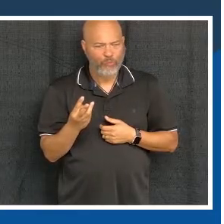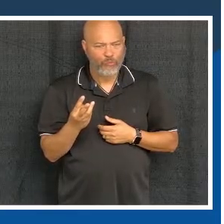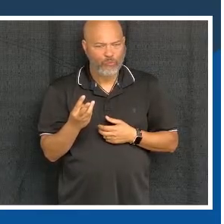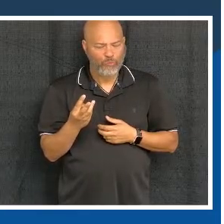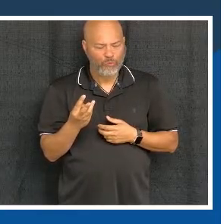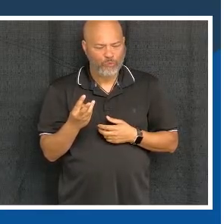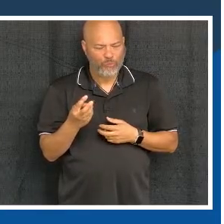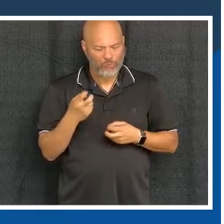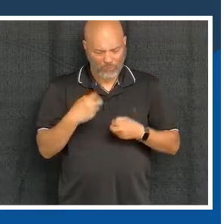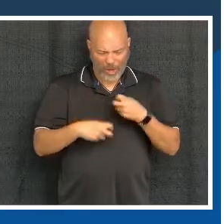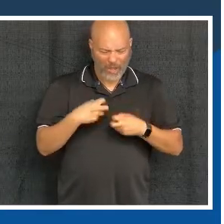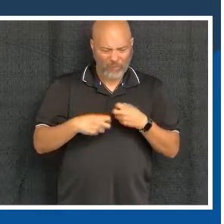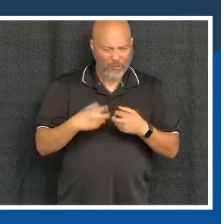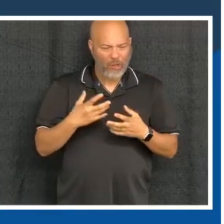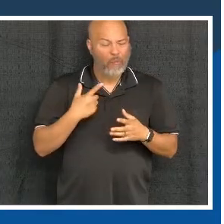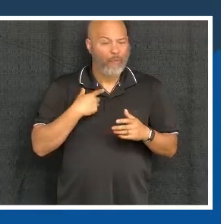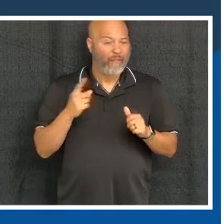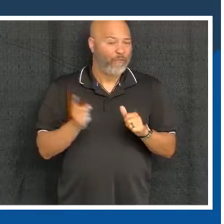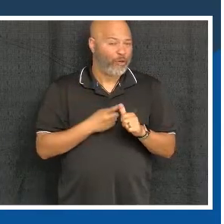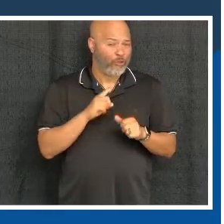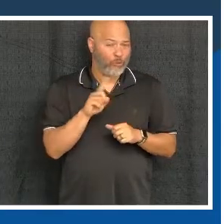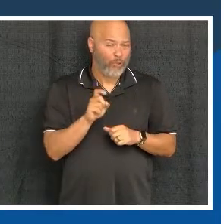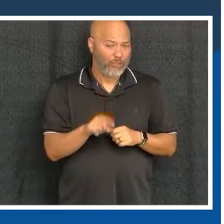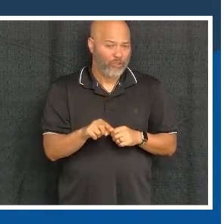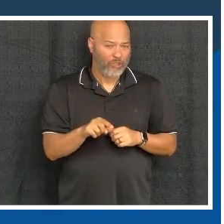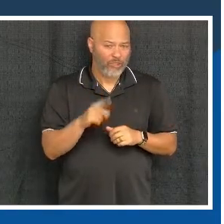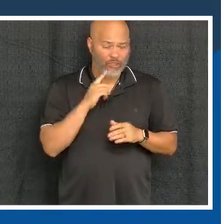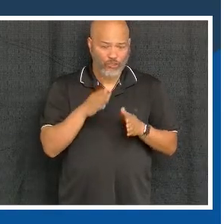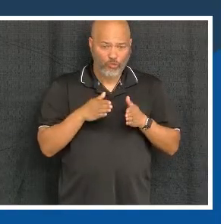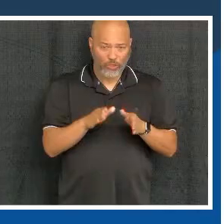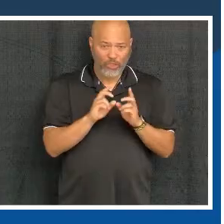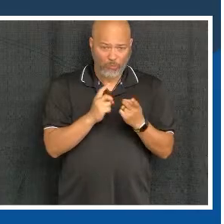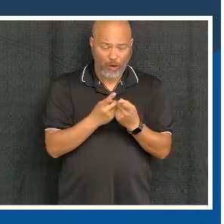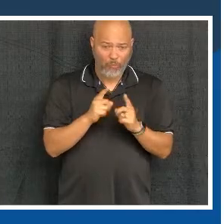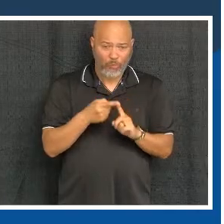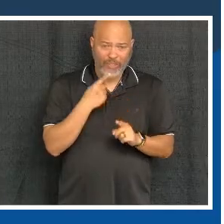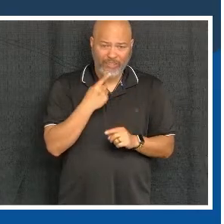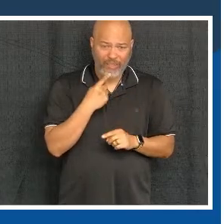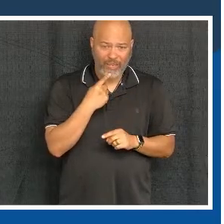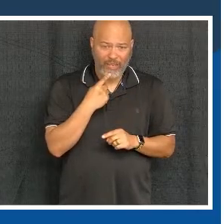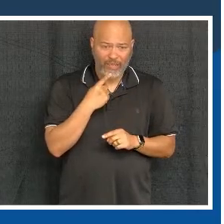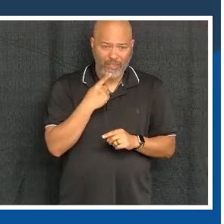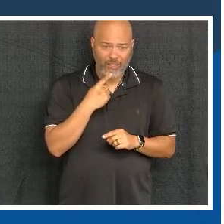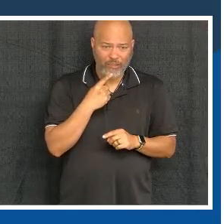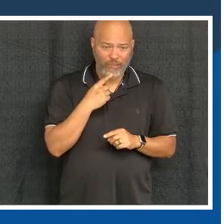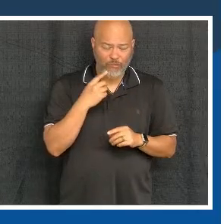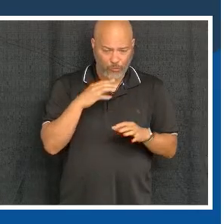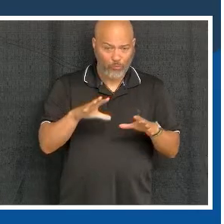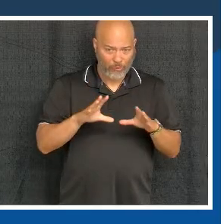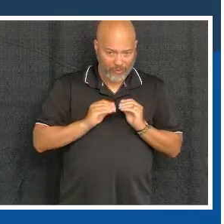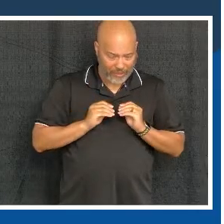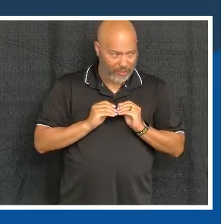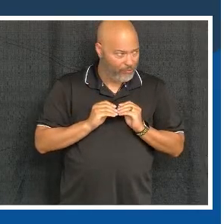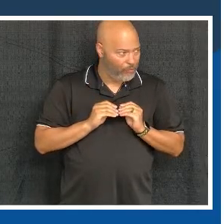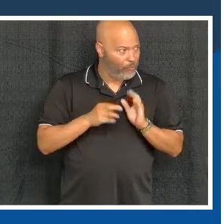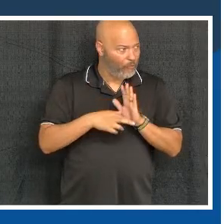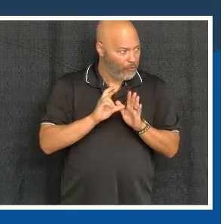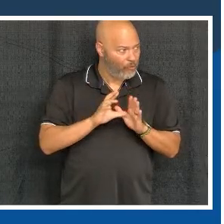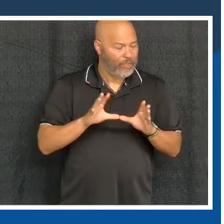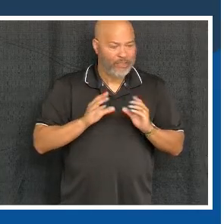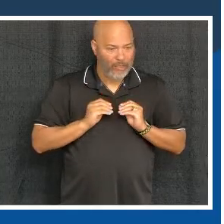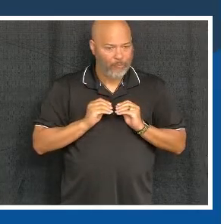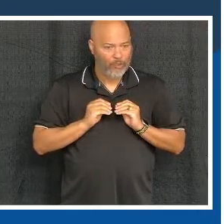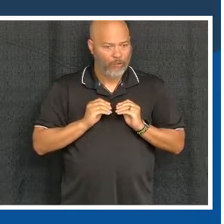issues with it maybe. So I guess my first question would be the street department, when they say it was received, reviewed, and